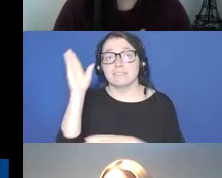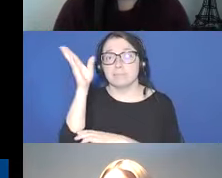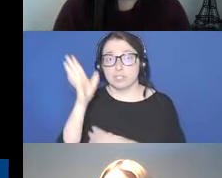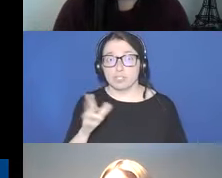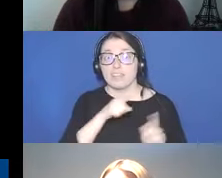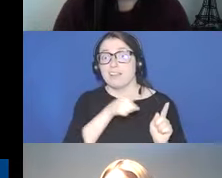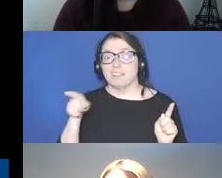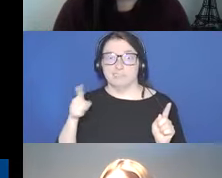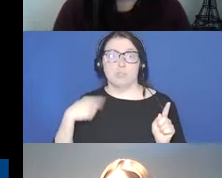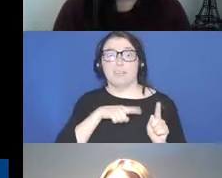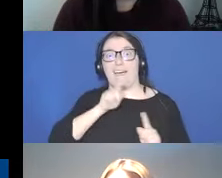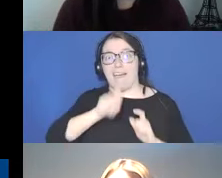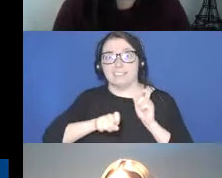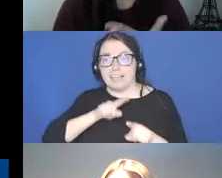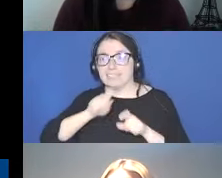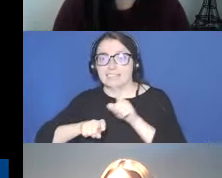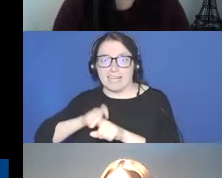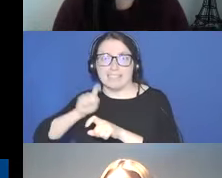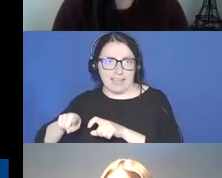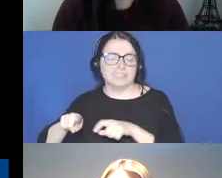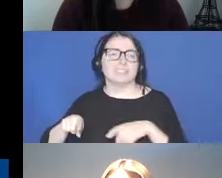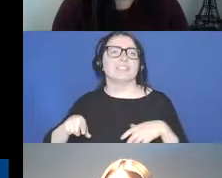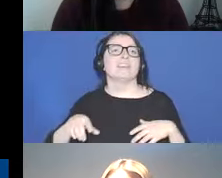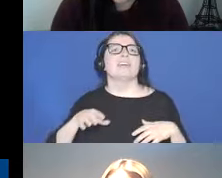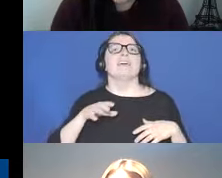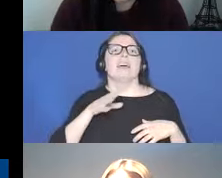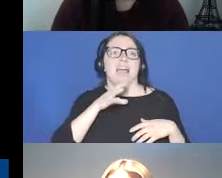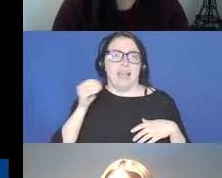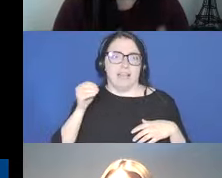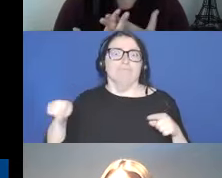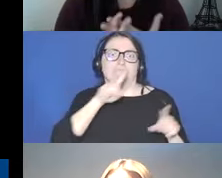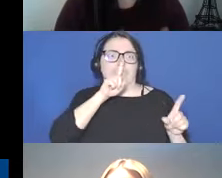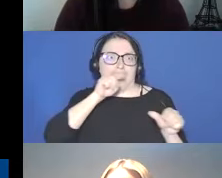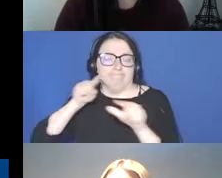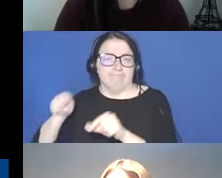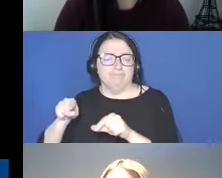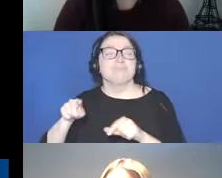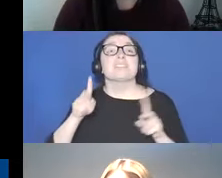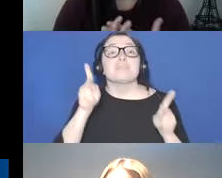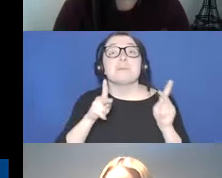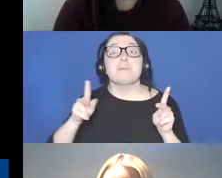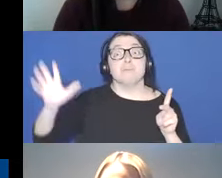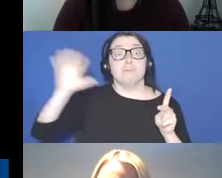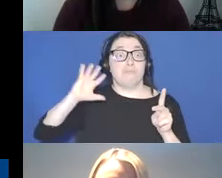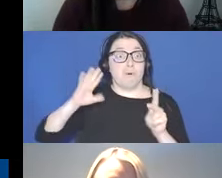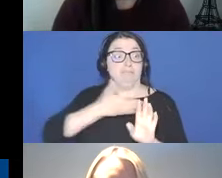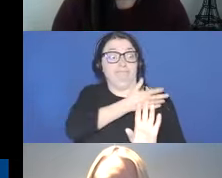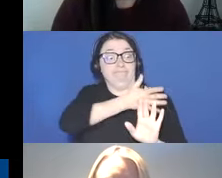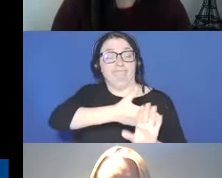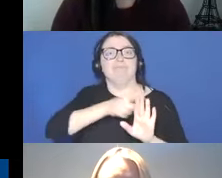answering a variety of questions submitted by attendees during registration. So thank you to all of you for submitting your questions upon